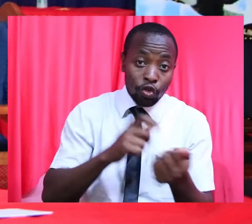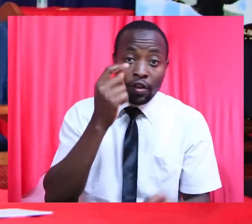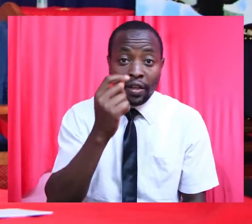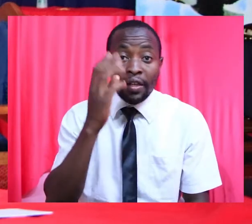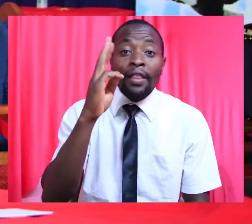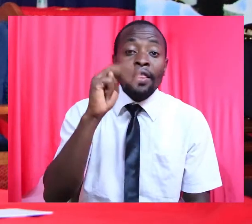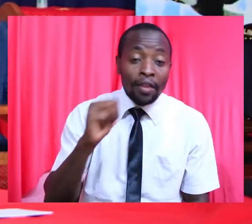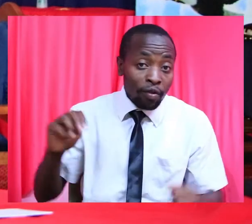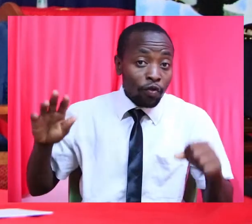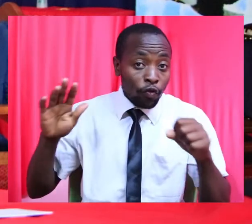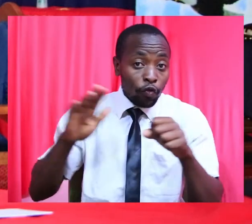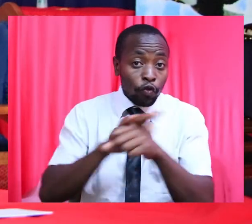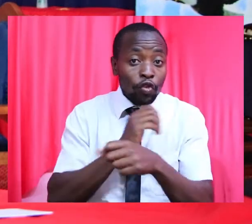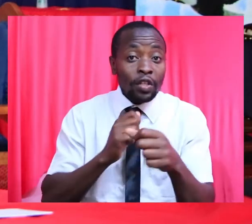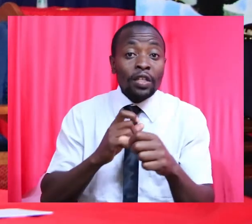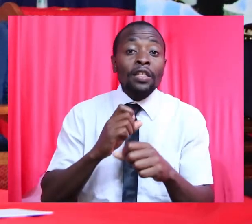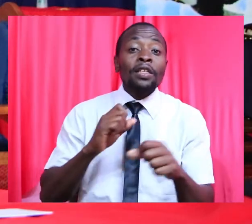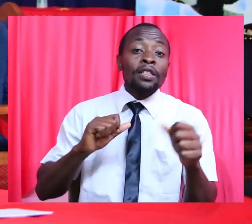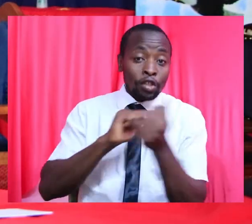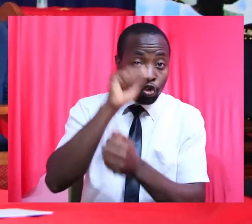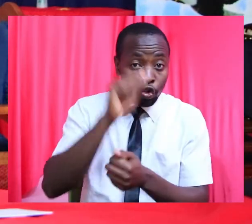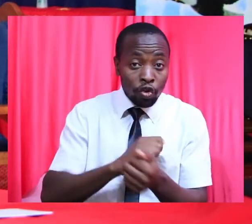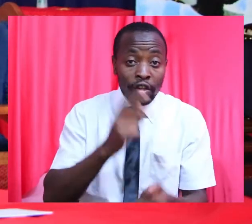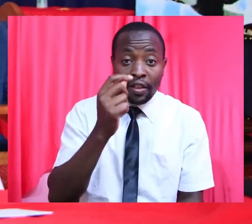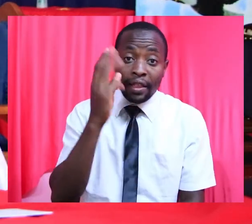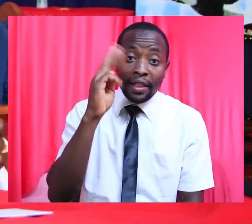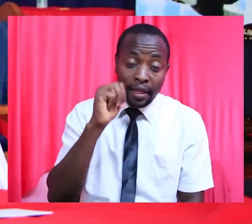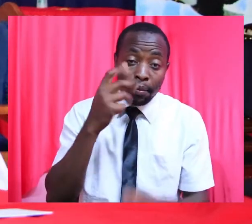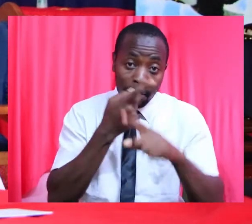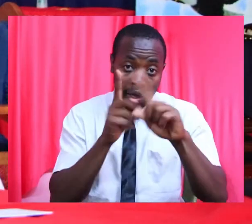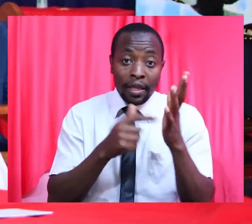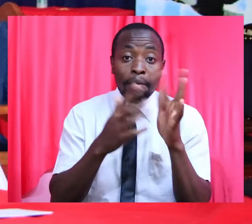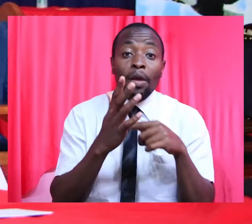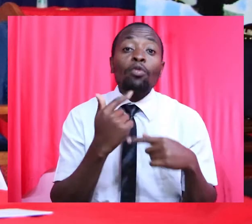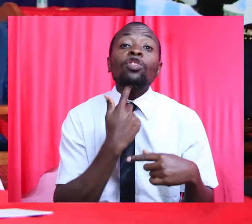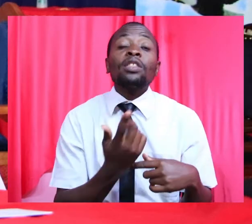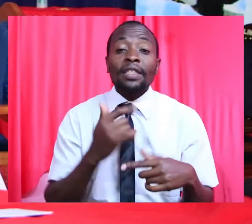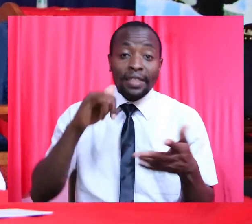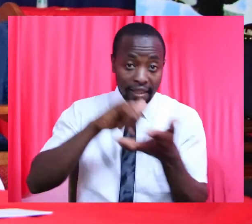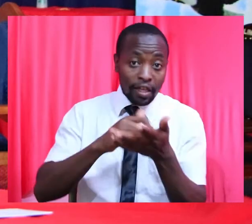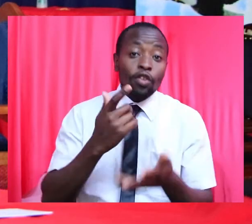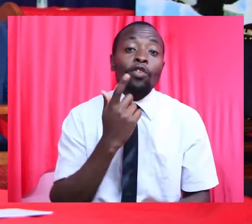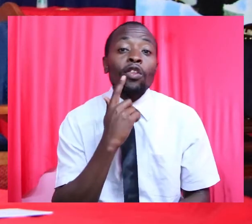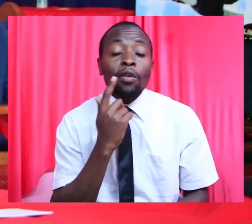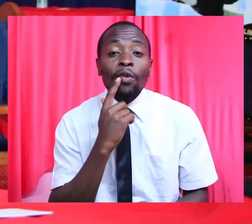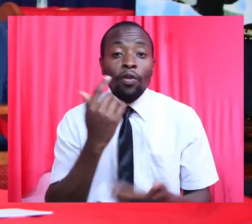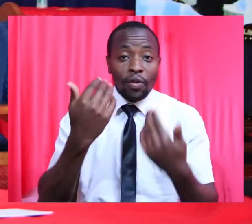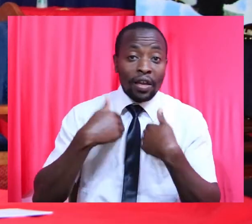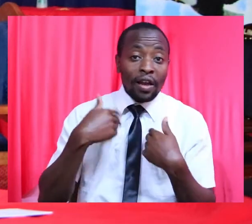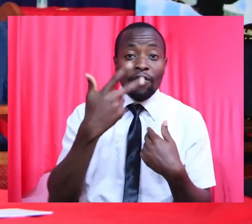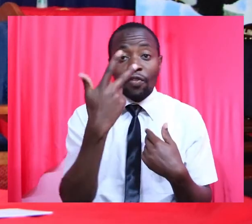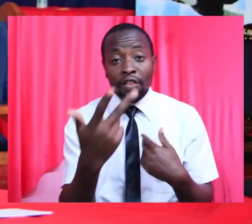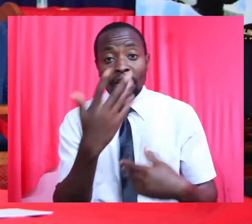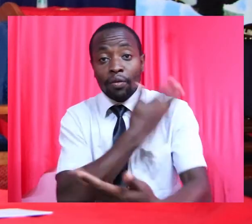almost completely destroying them. But the word tells us that between its mouth there were three ribs.